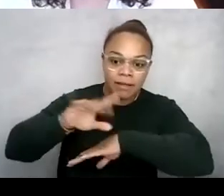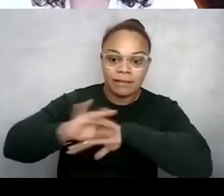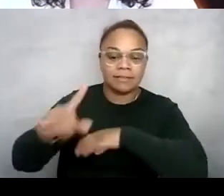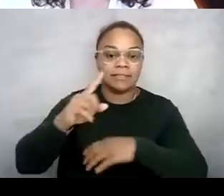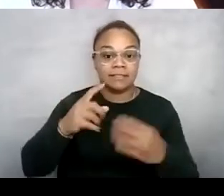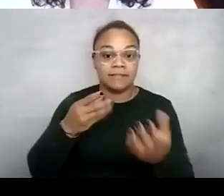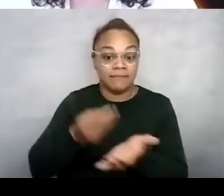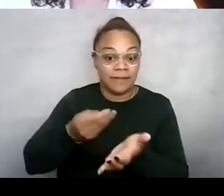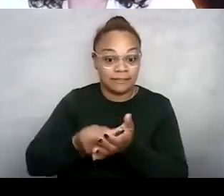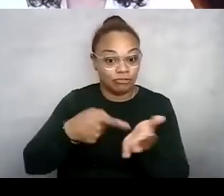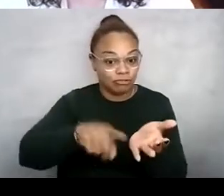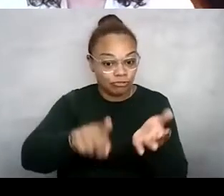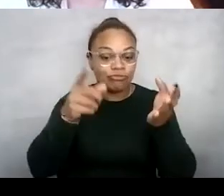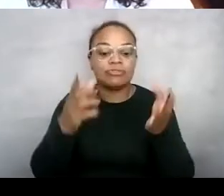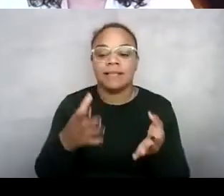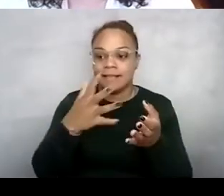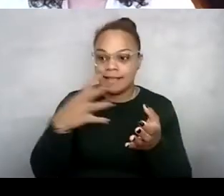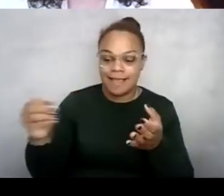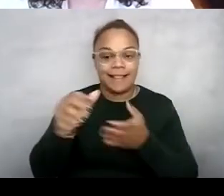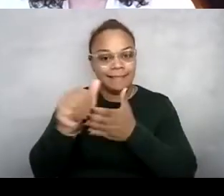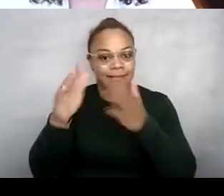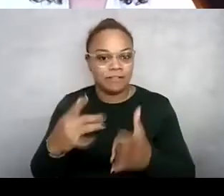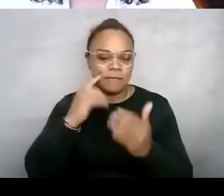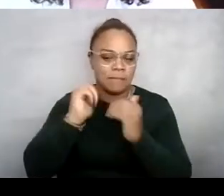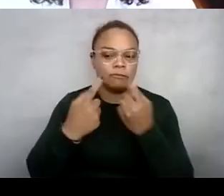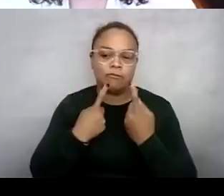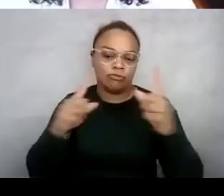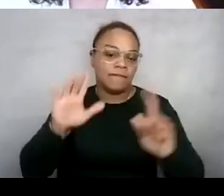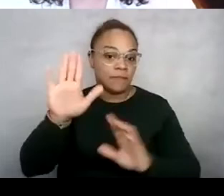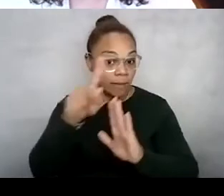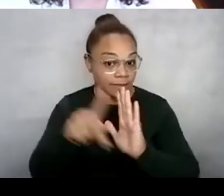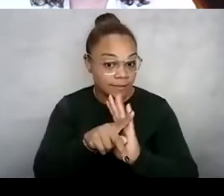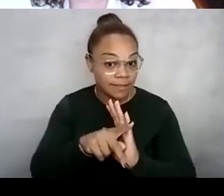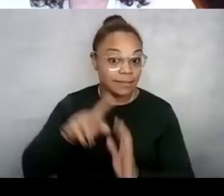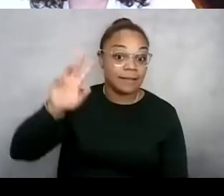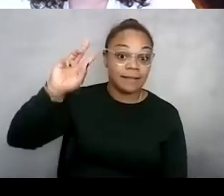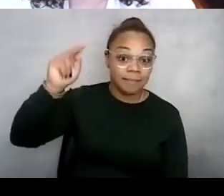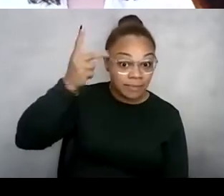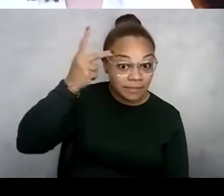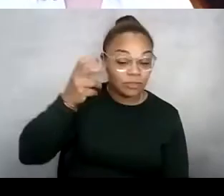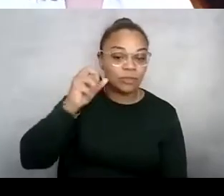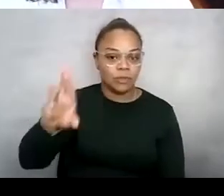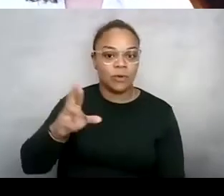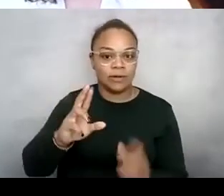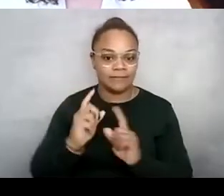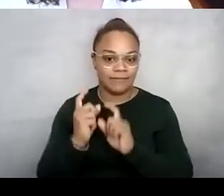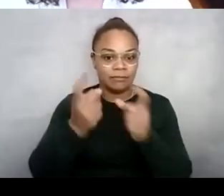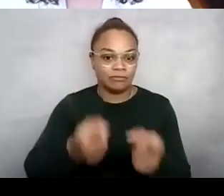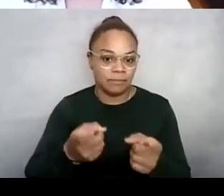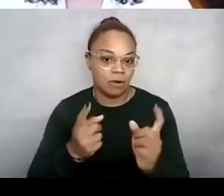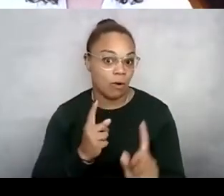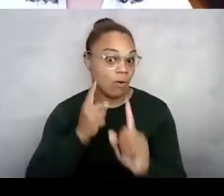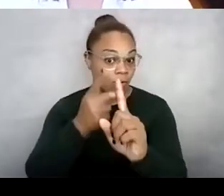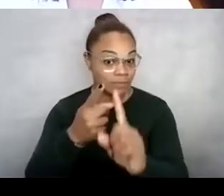movement leaders on the ways to achieve their policy, political, and philanthropic goals. I can tell you that